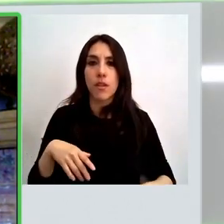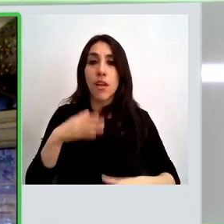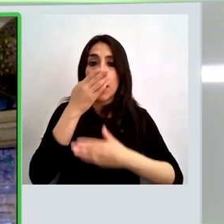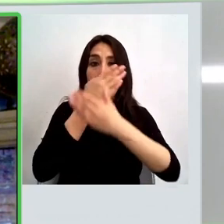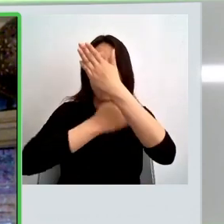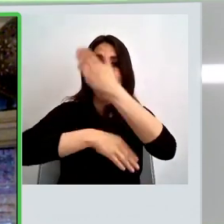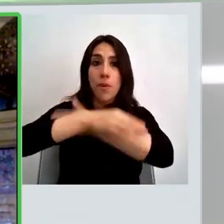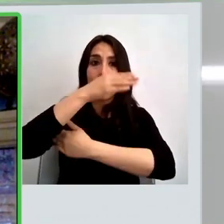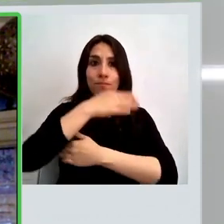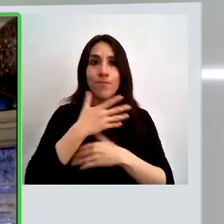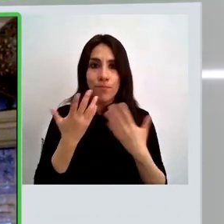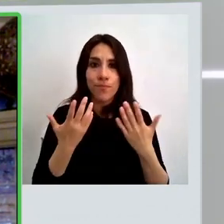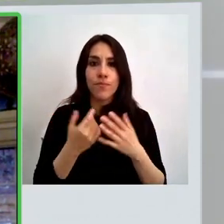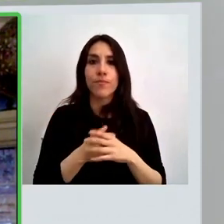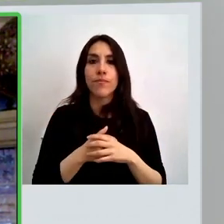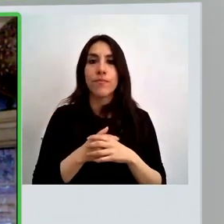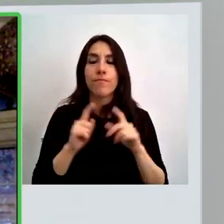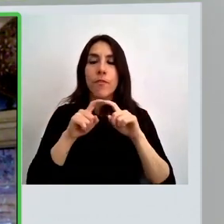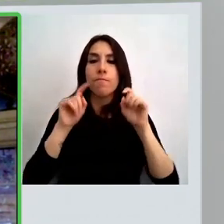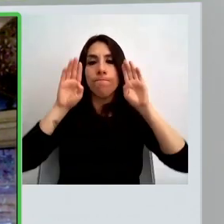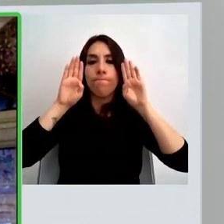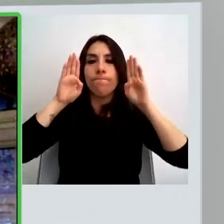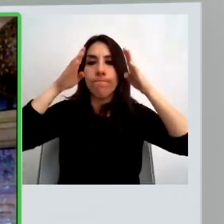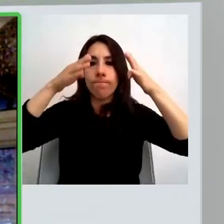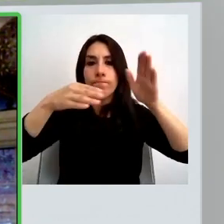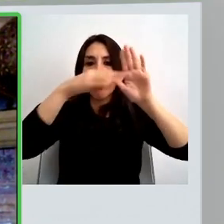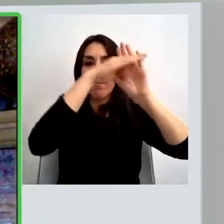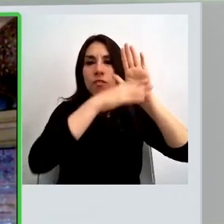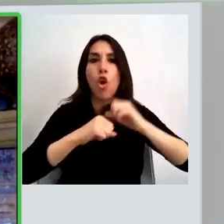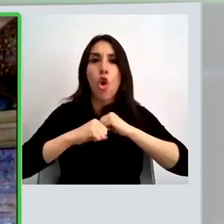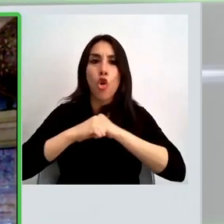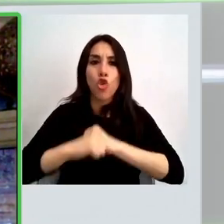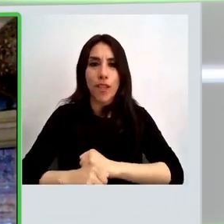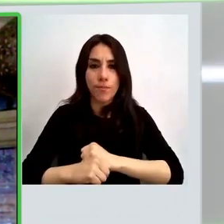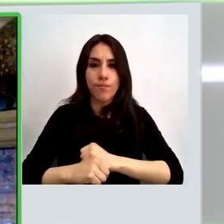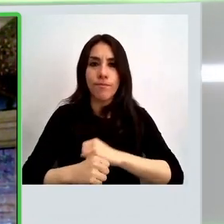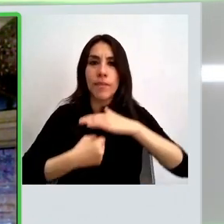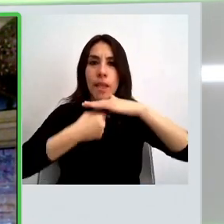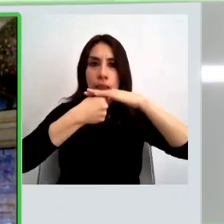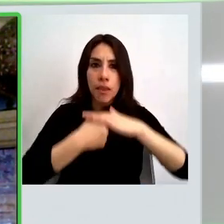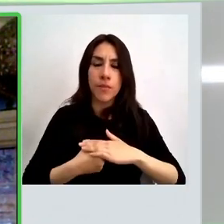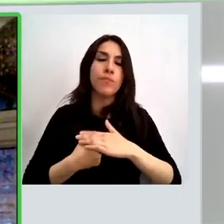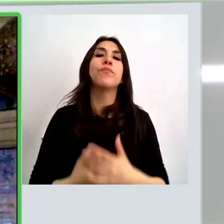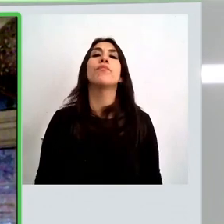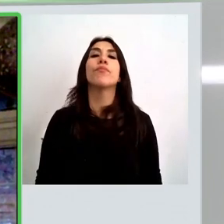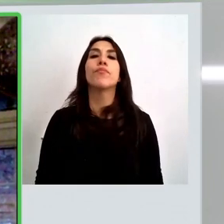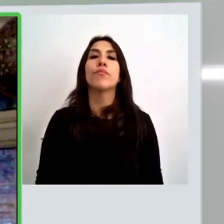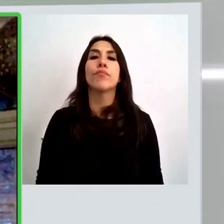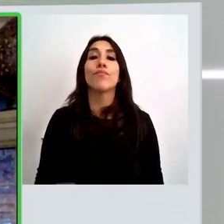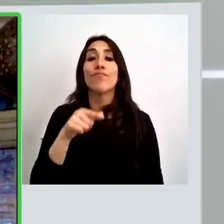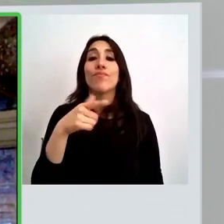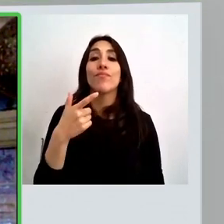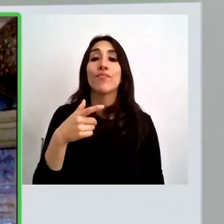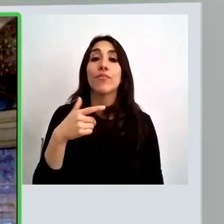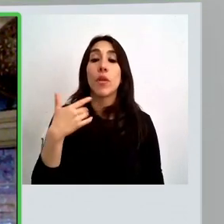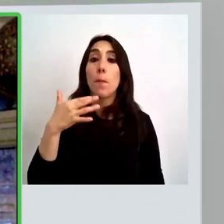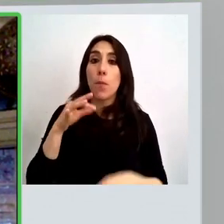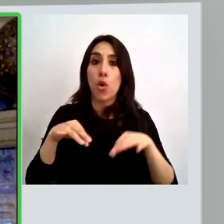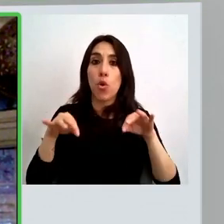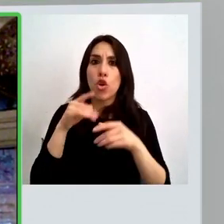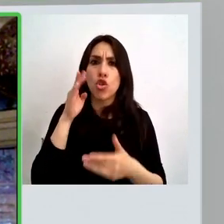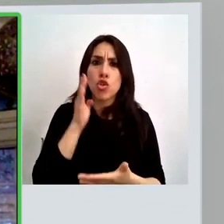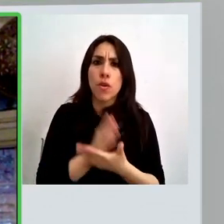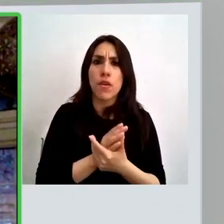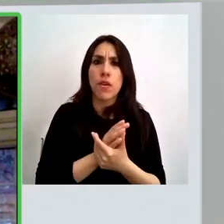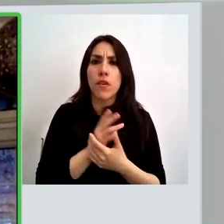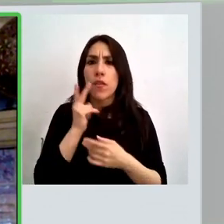very strong role in driving the have-tos and the behaviours that we need to